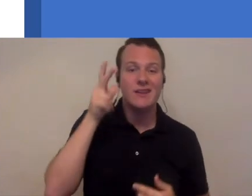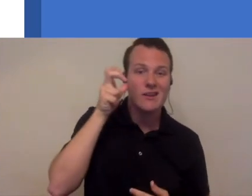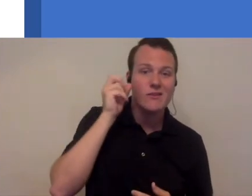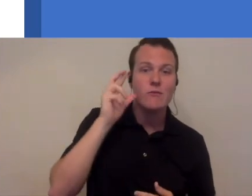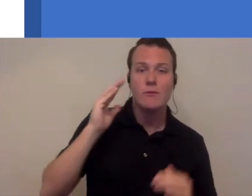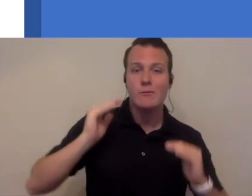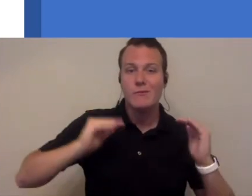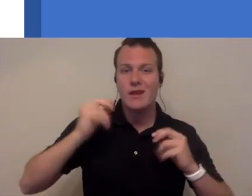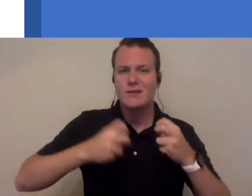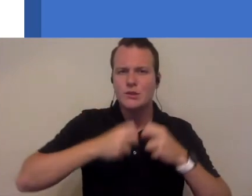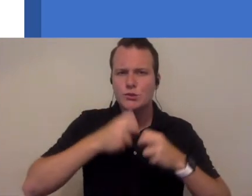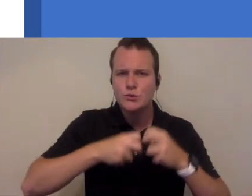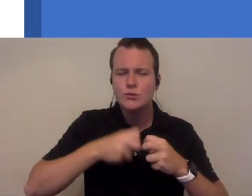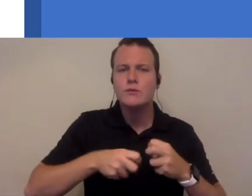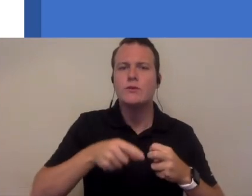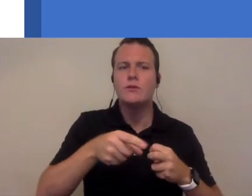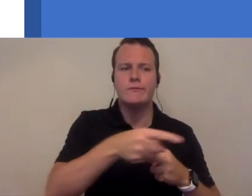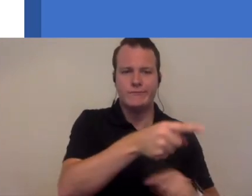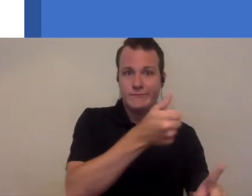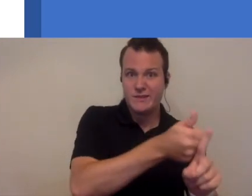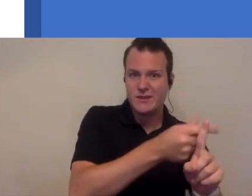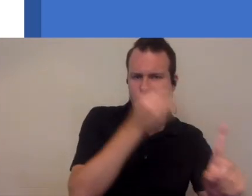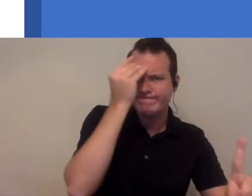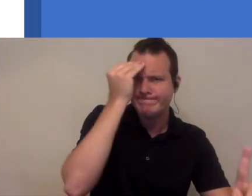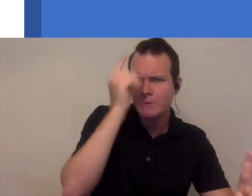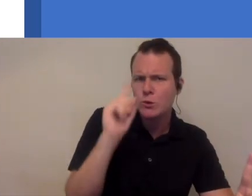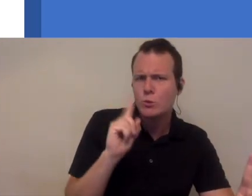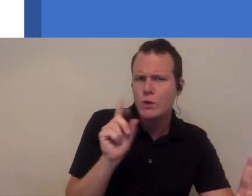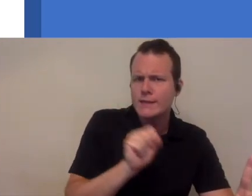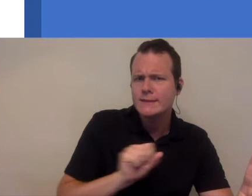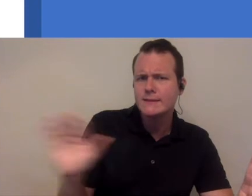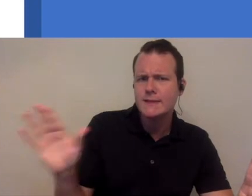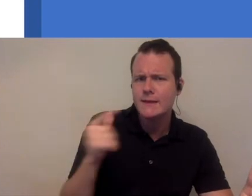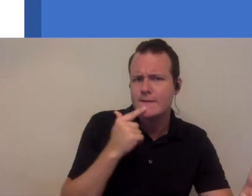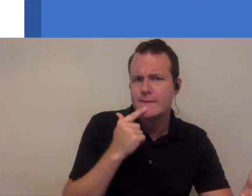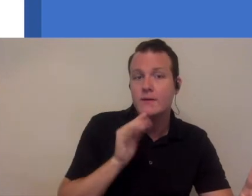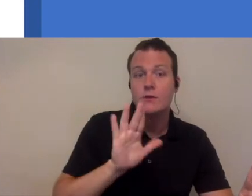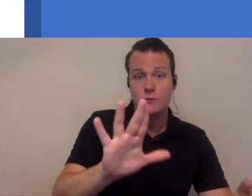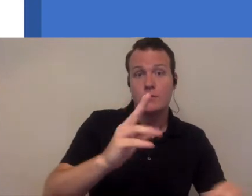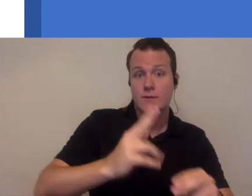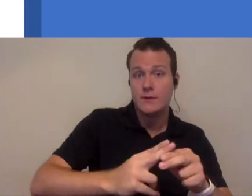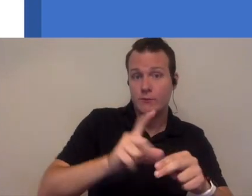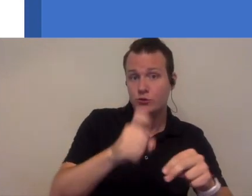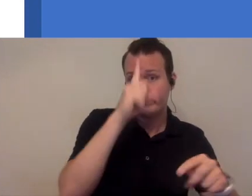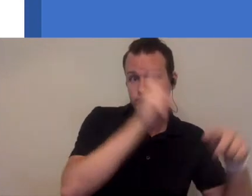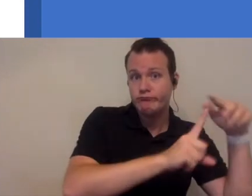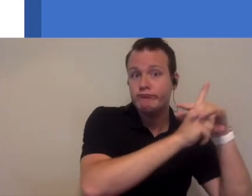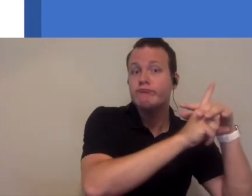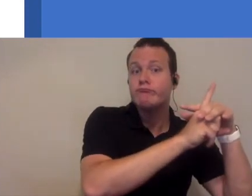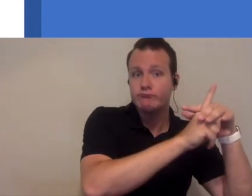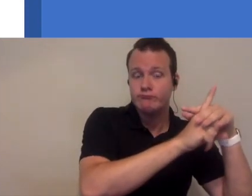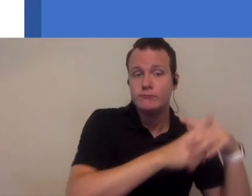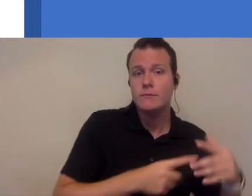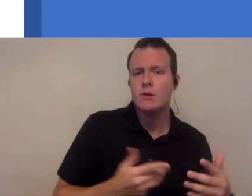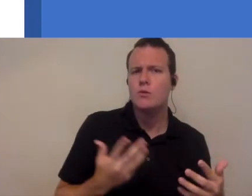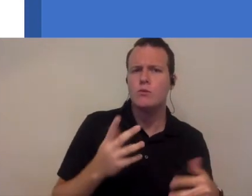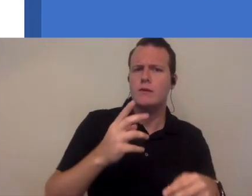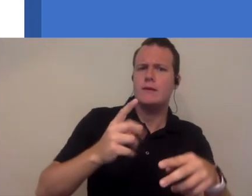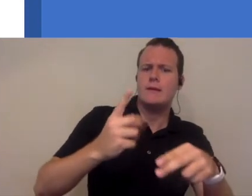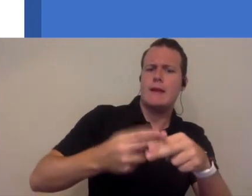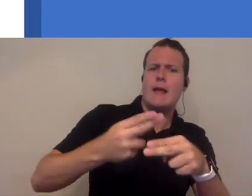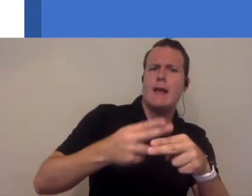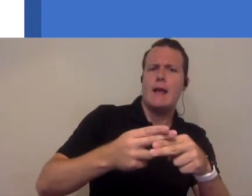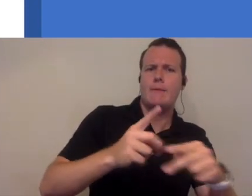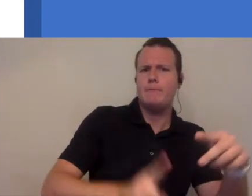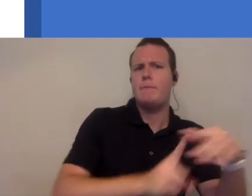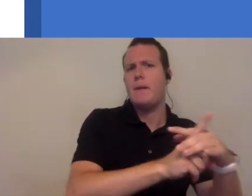thinking about where should I send this person, your name should come to mind. So what is the name that you want them to